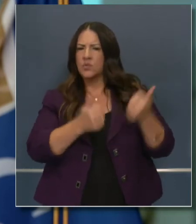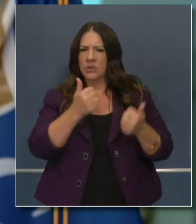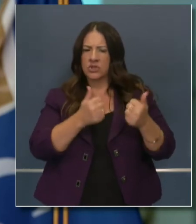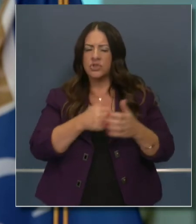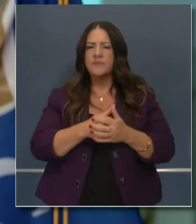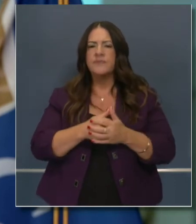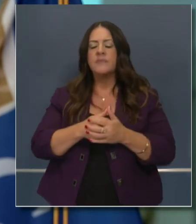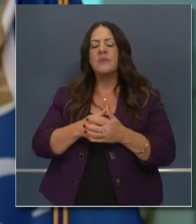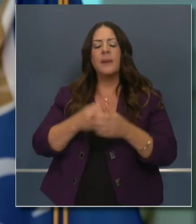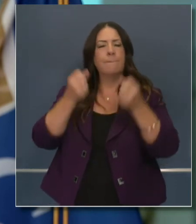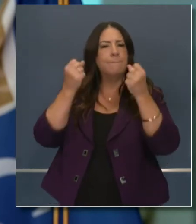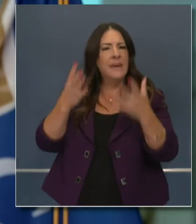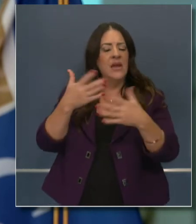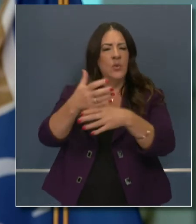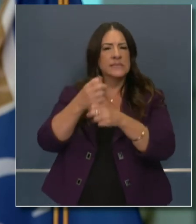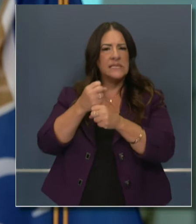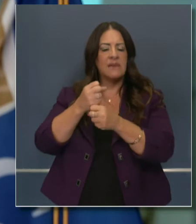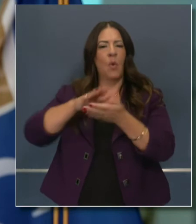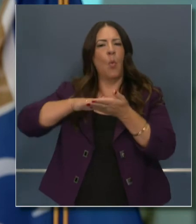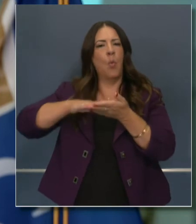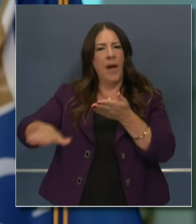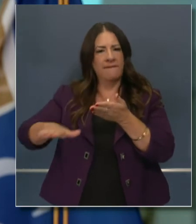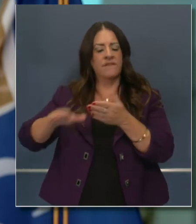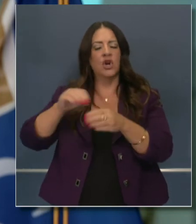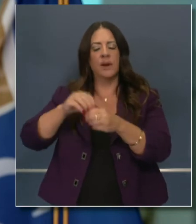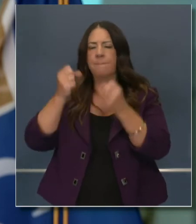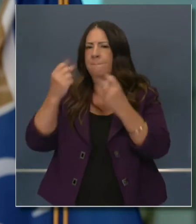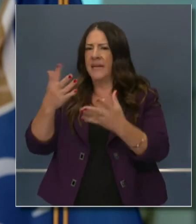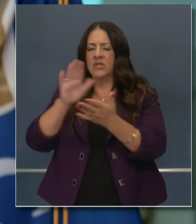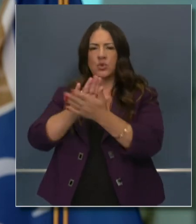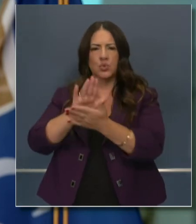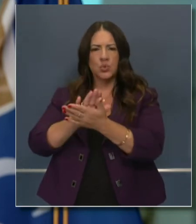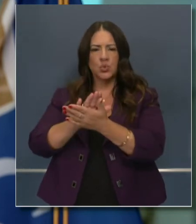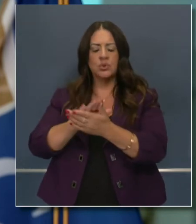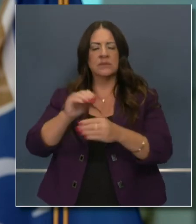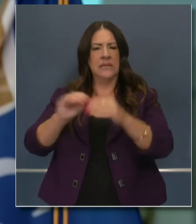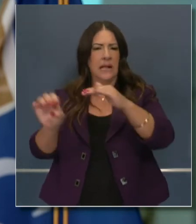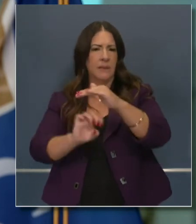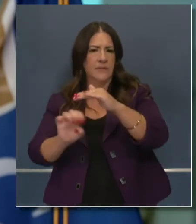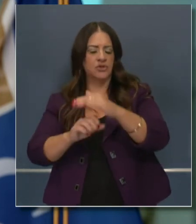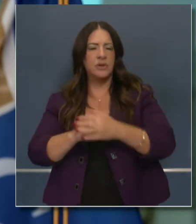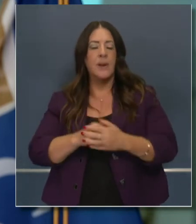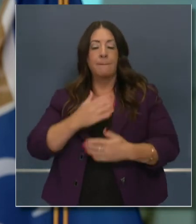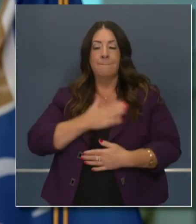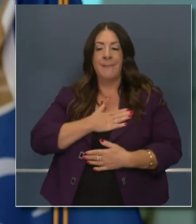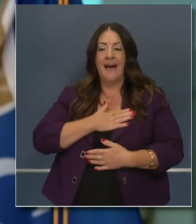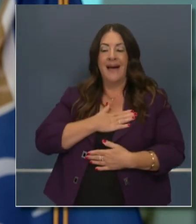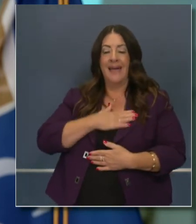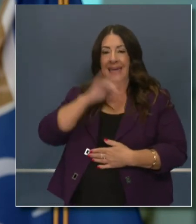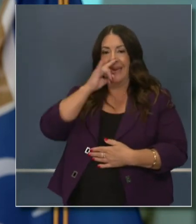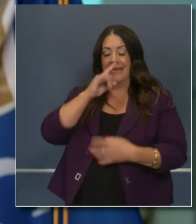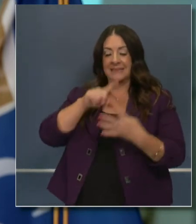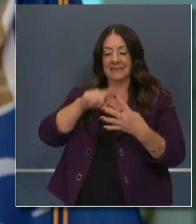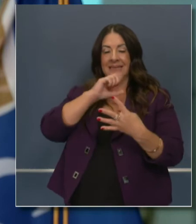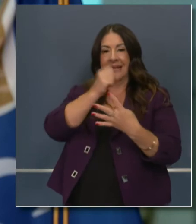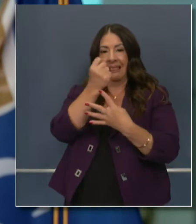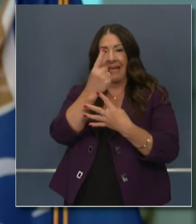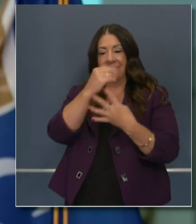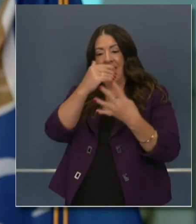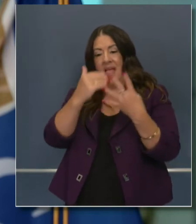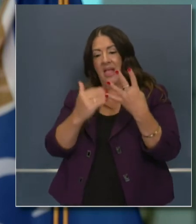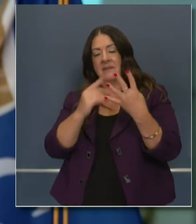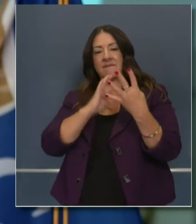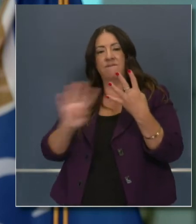waivers from all over the state of California in elementary schools. My kids, oldest just turned 11, youngest is 4, so we're in